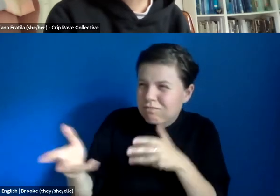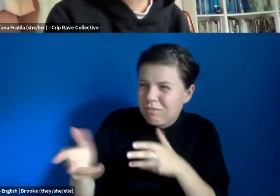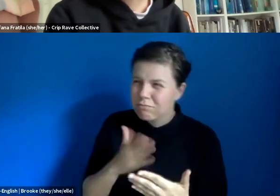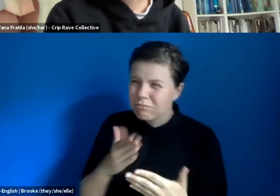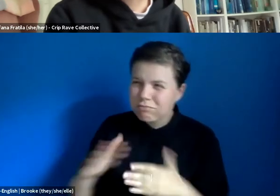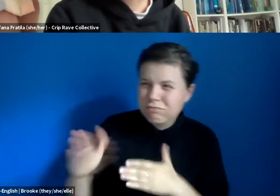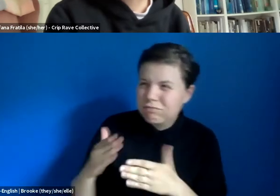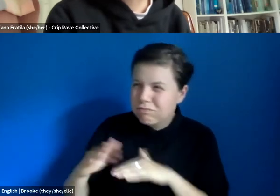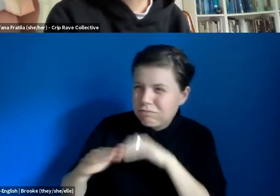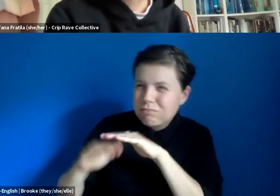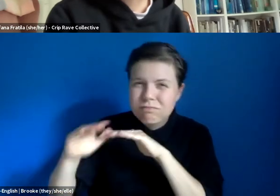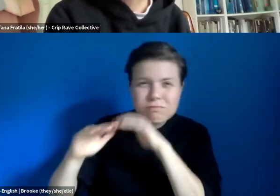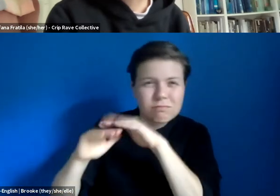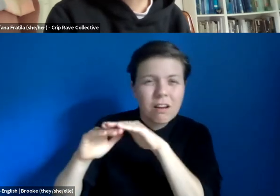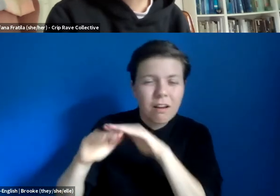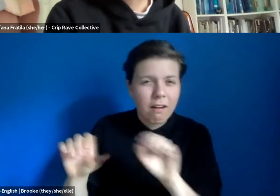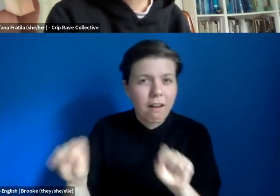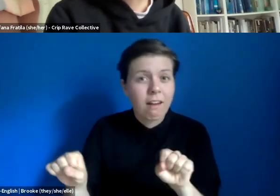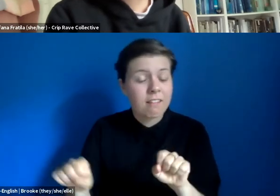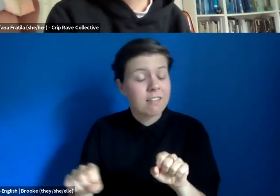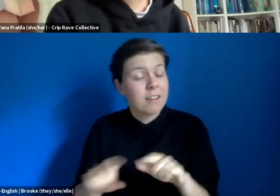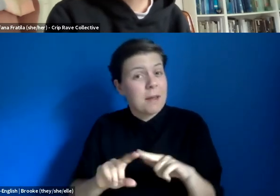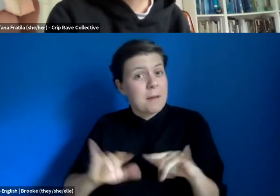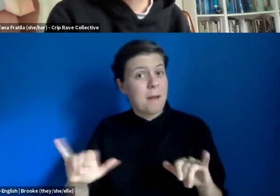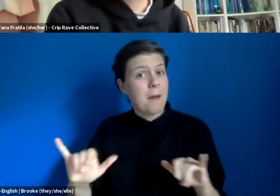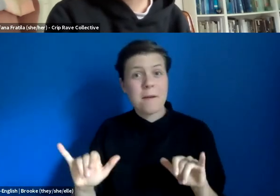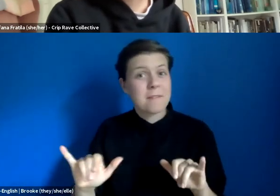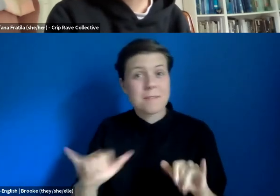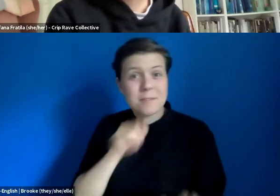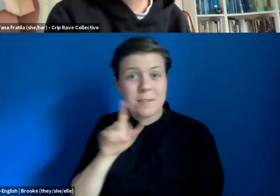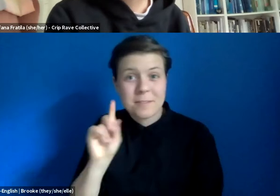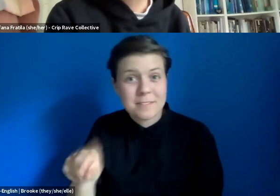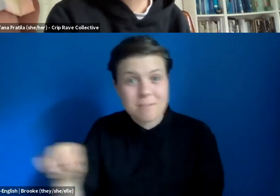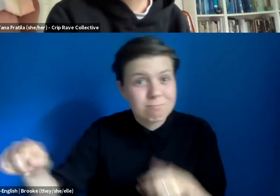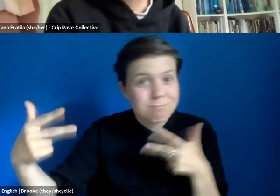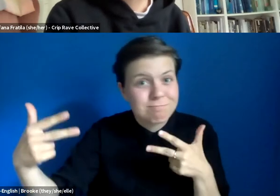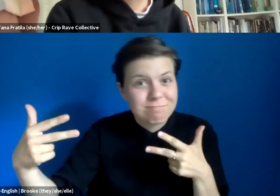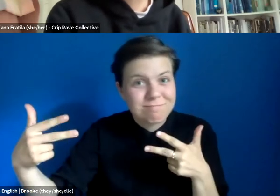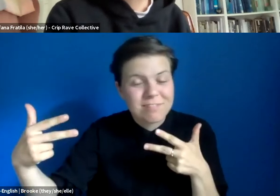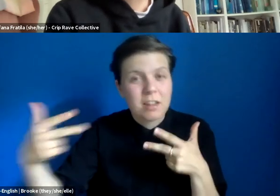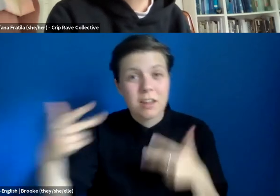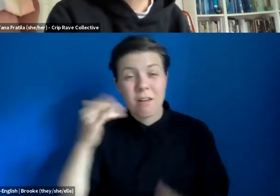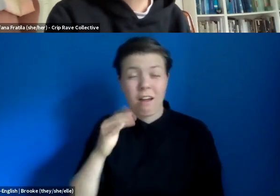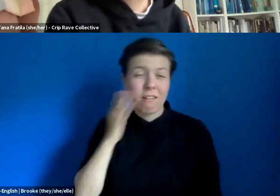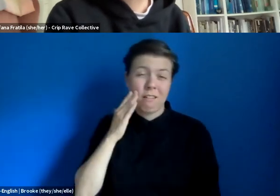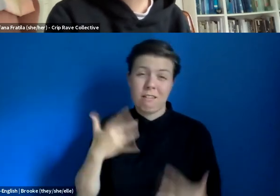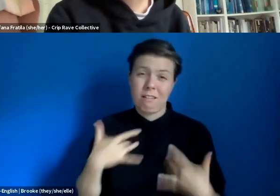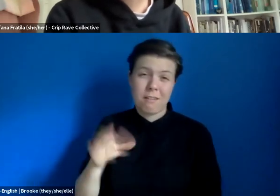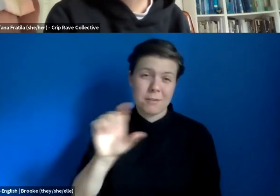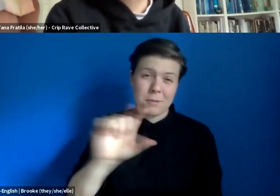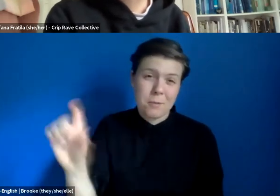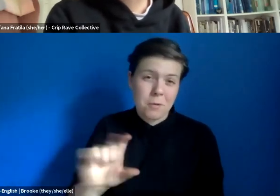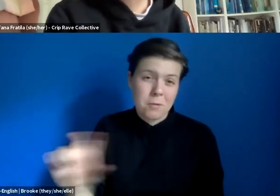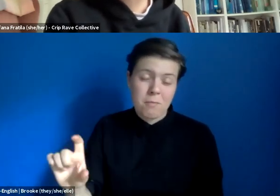not having to deal with Zoom fatigue, because most of us are either engaging in Zoom